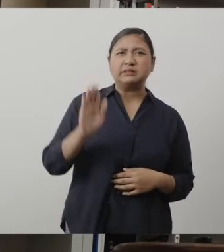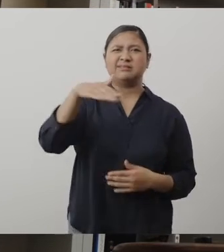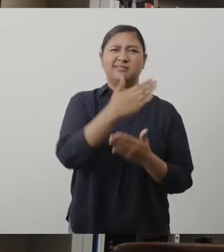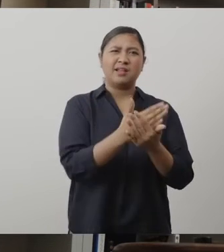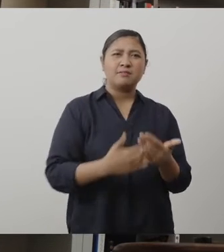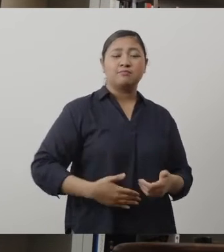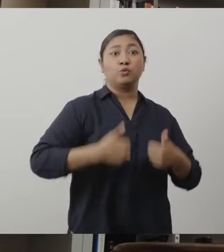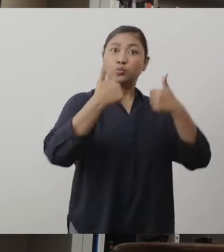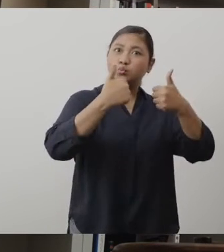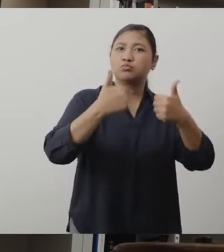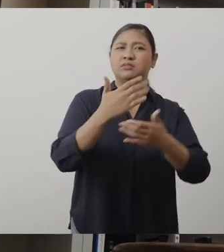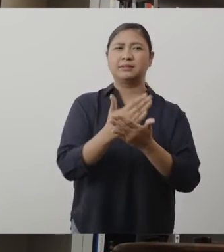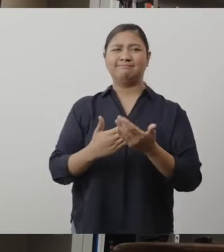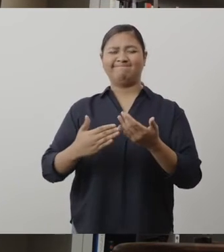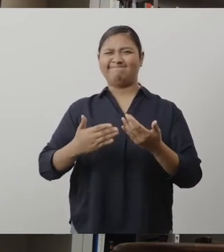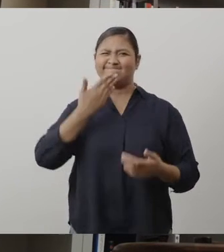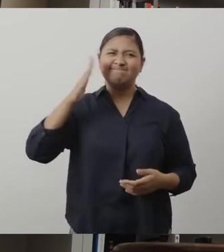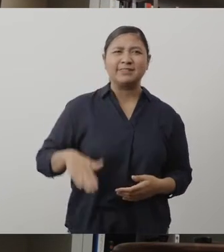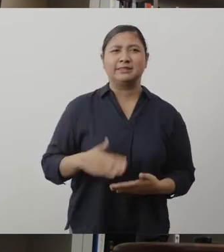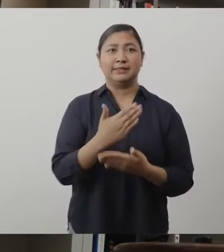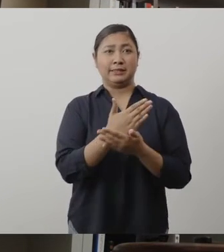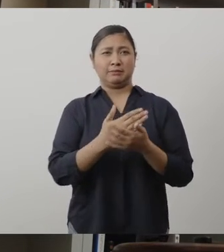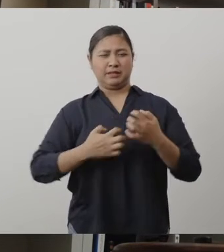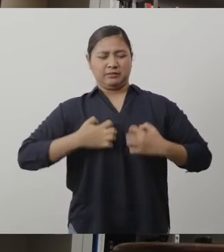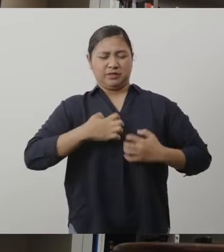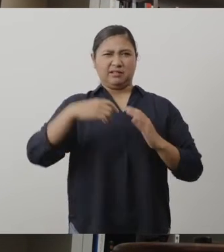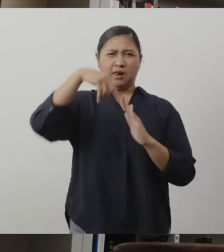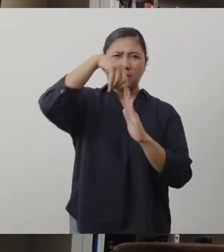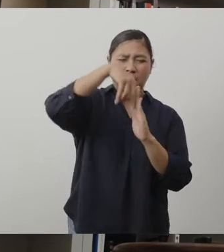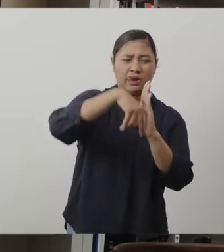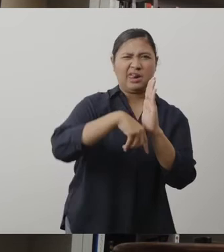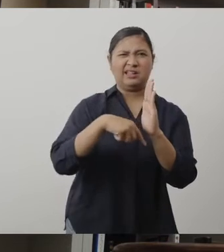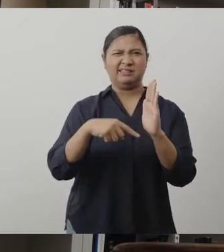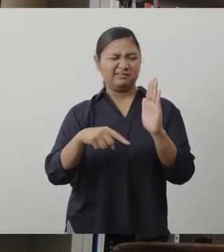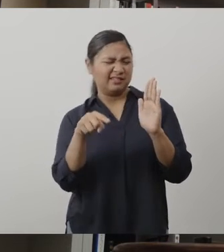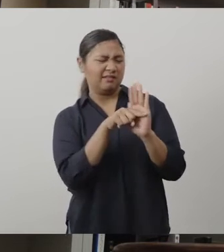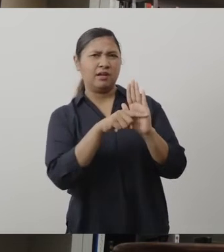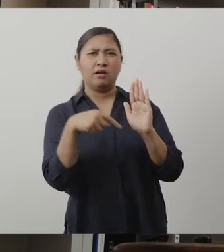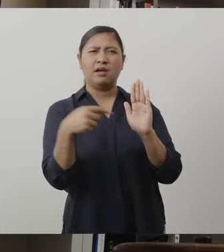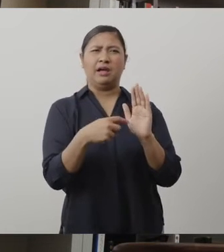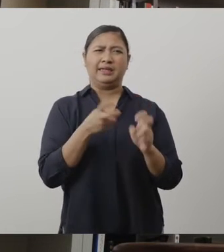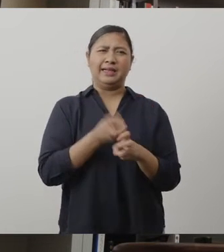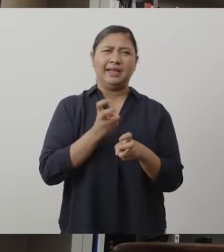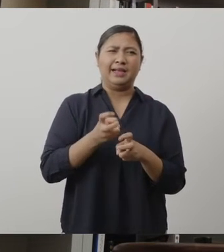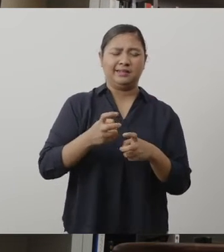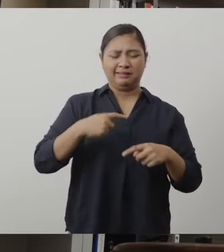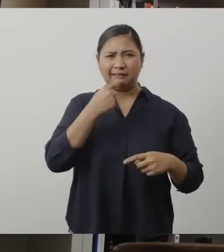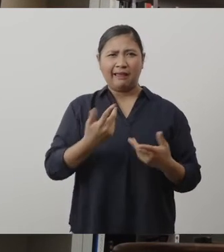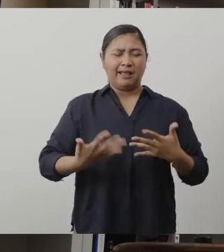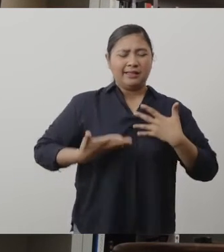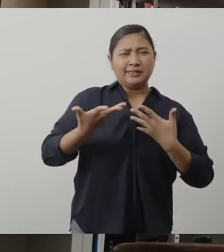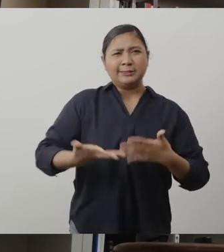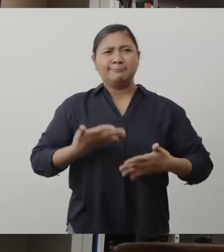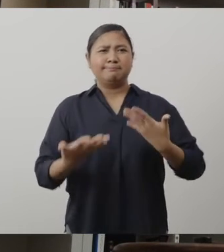a wide range of emotion. Some are good and some are negative, and oftentimes the negative emotions that we experience are so